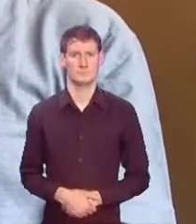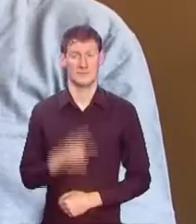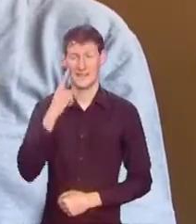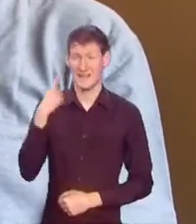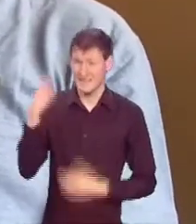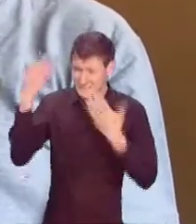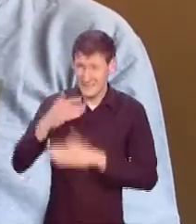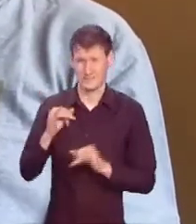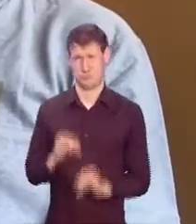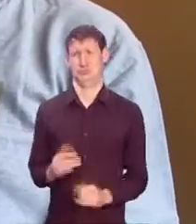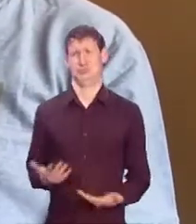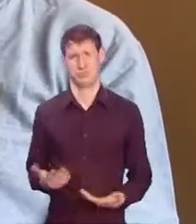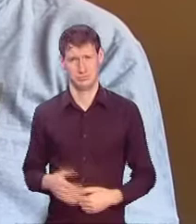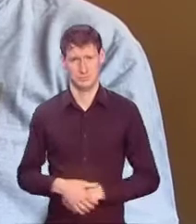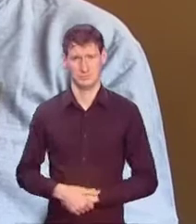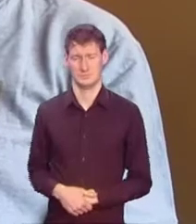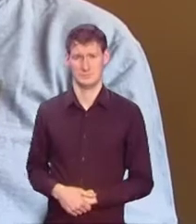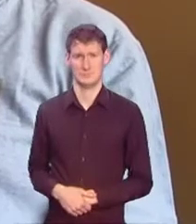night.